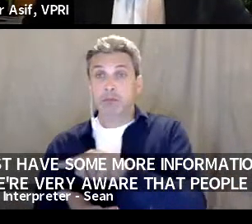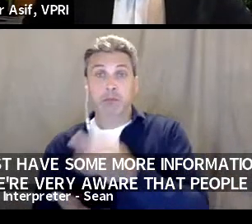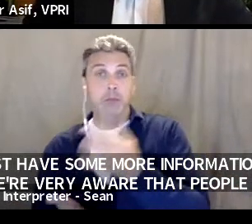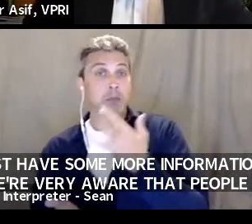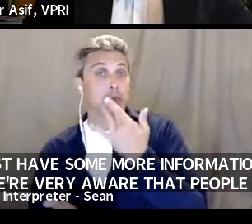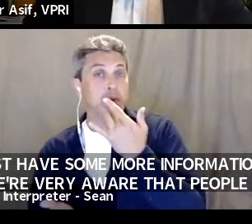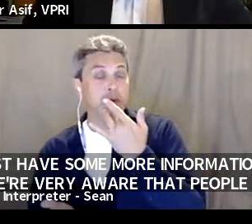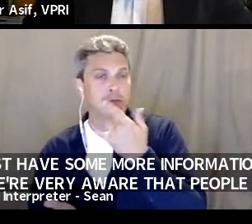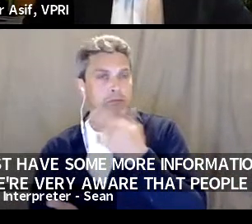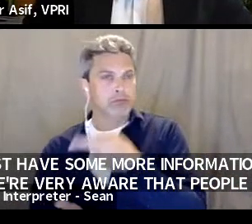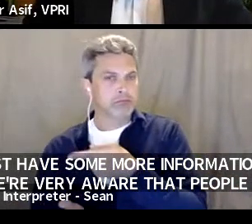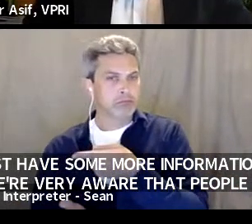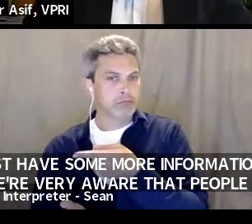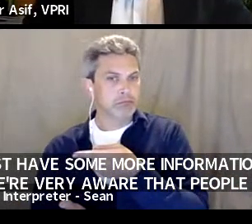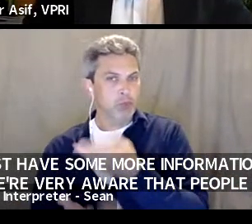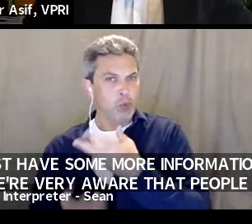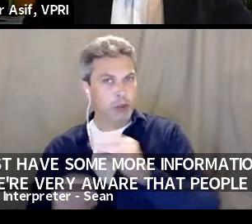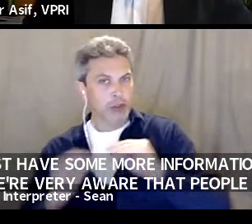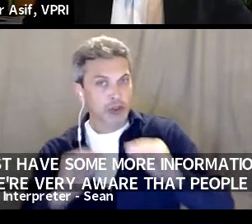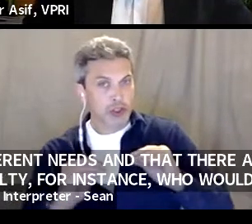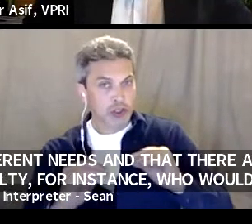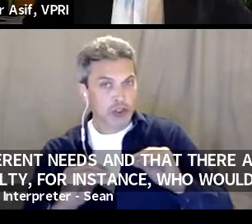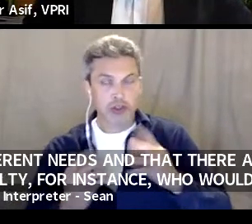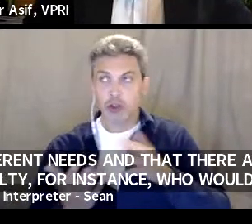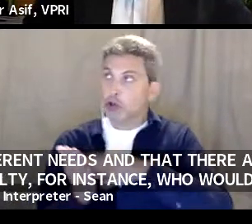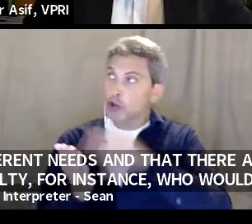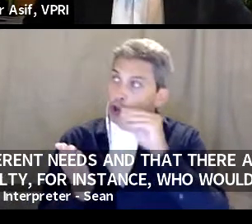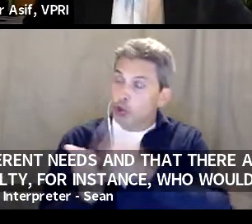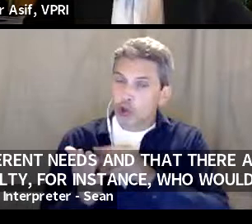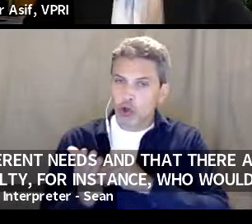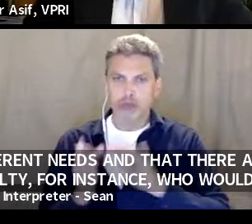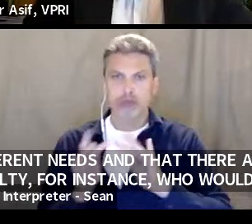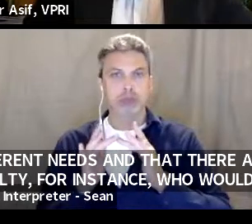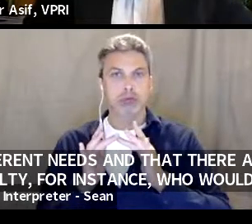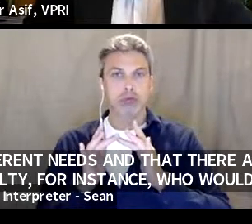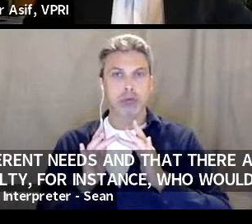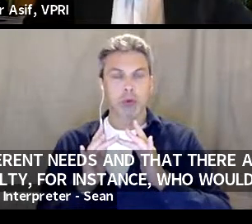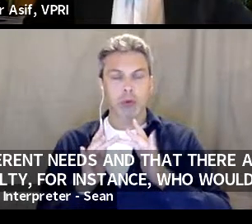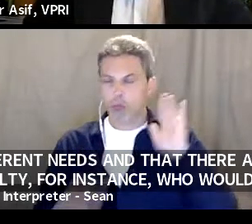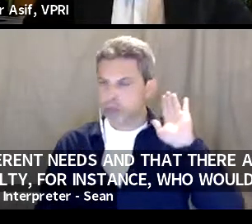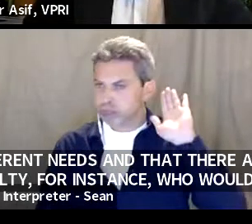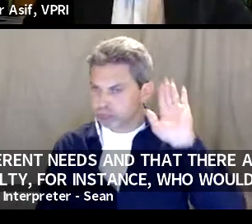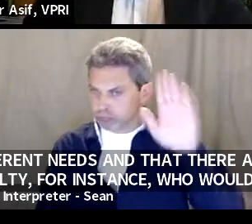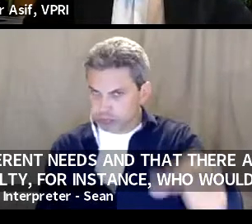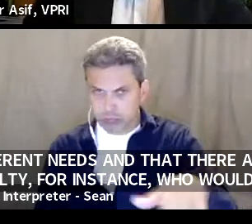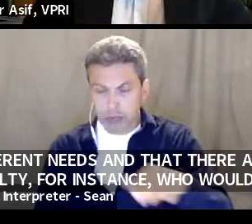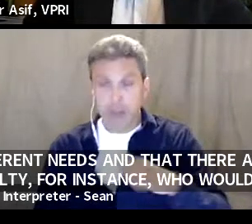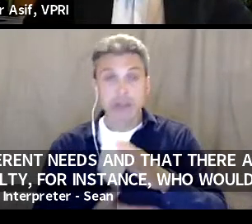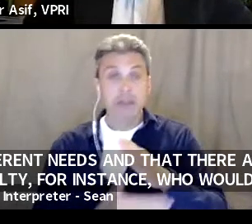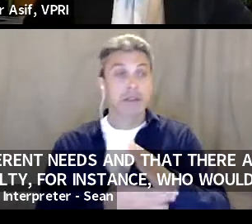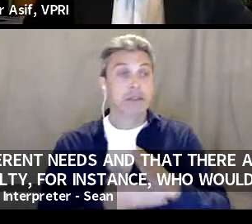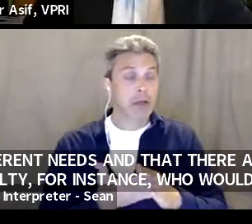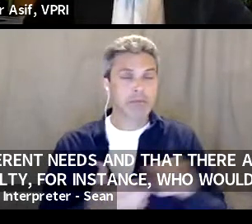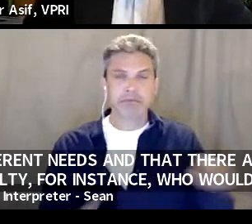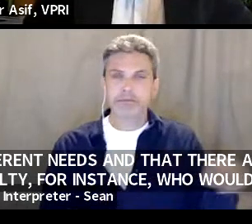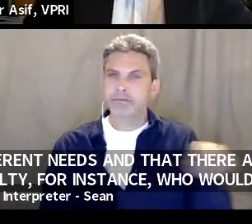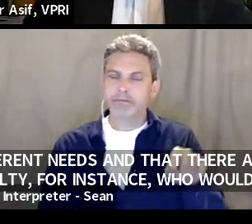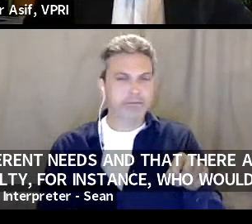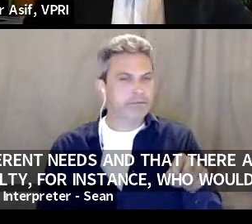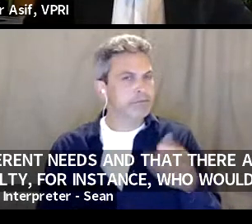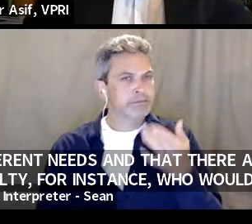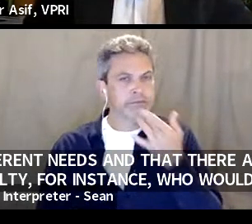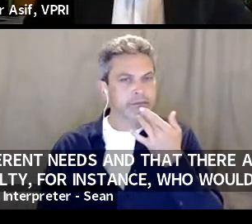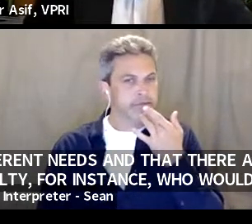important that they be able to teach and learn remotely into the winter. And there would be others who would be keen to have